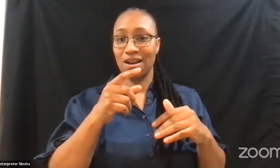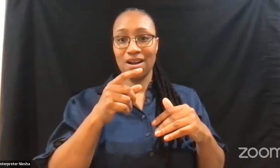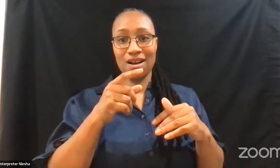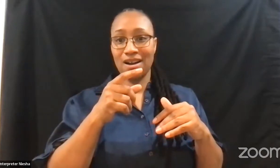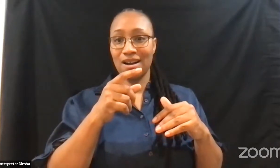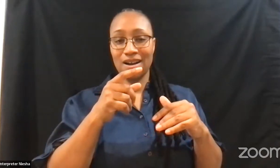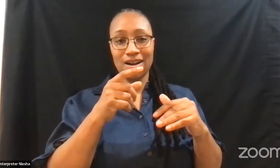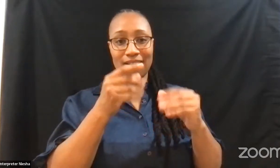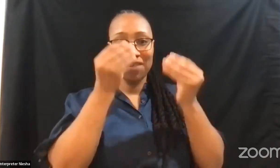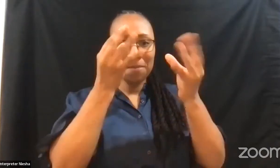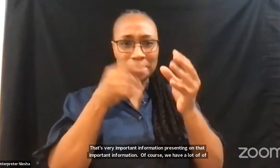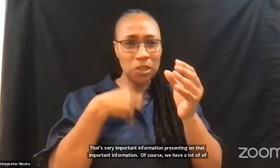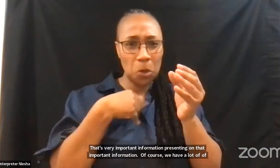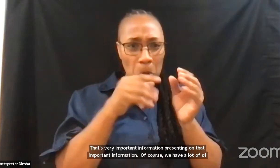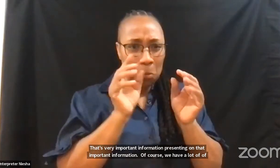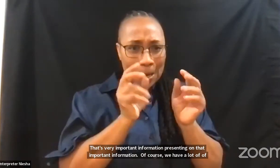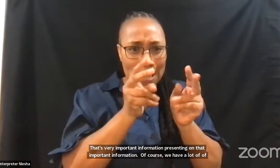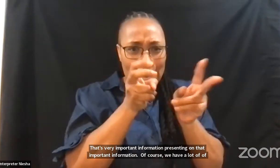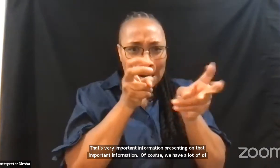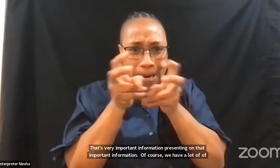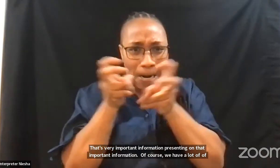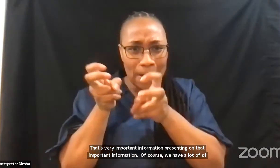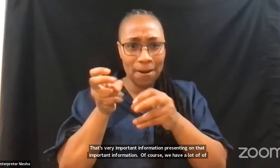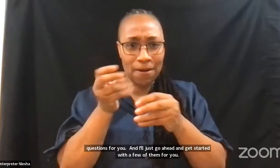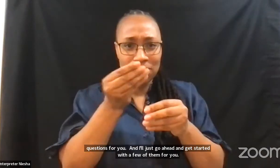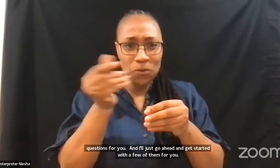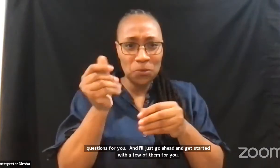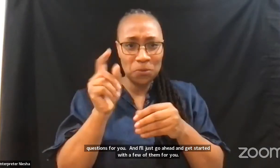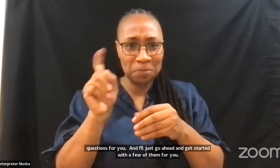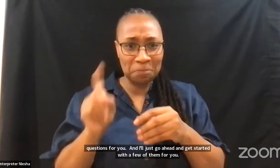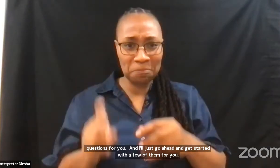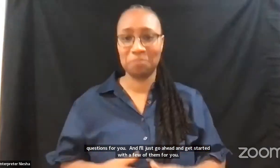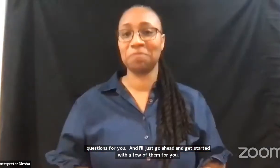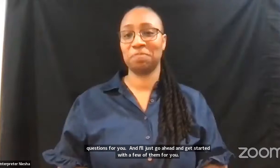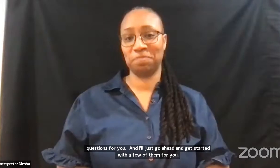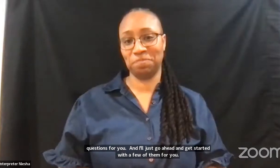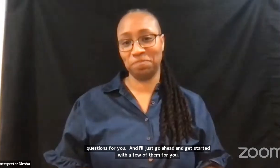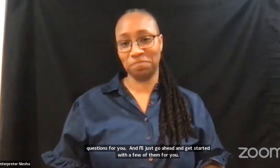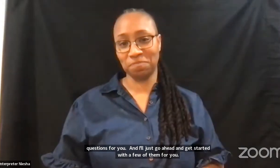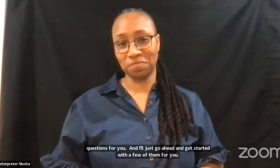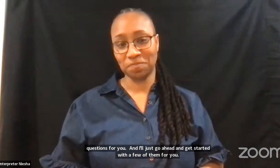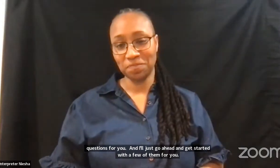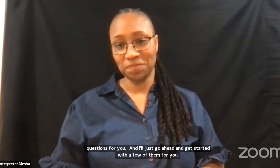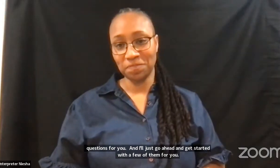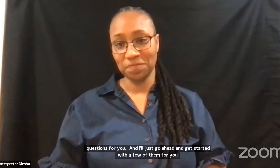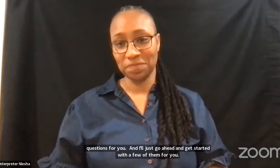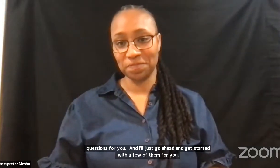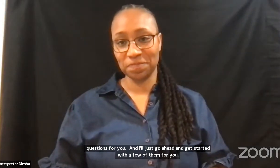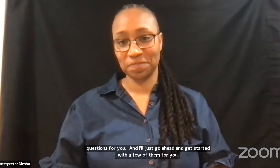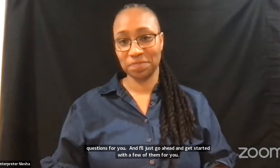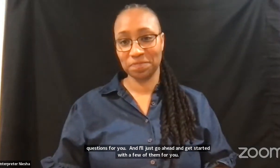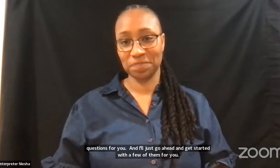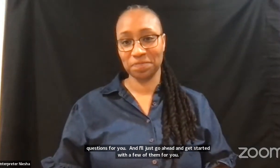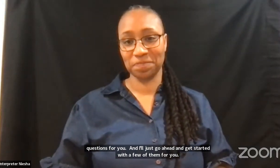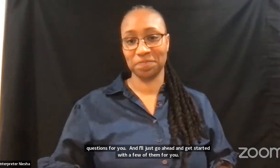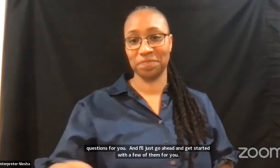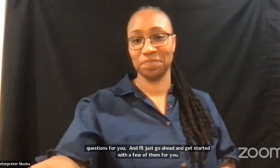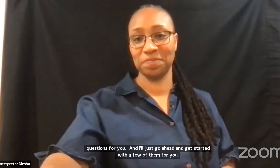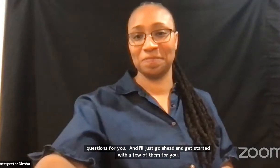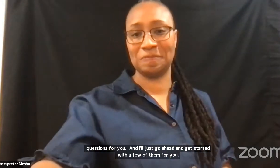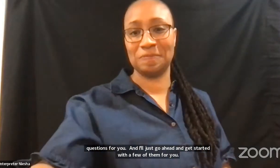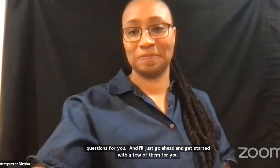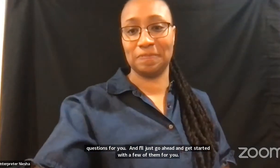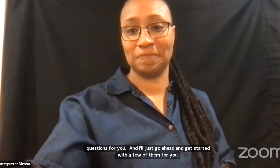the questions that we see here that I have is, are citations or links for the